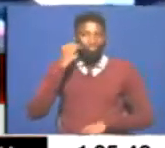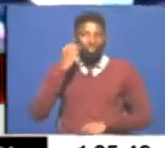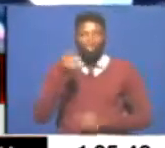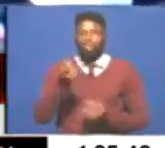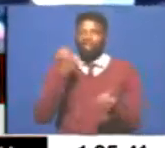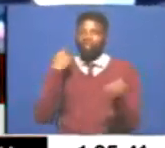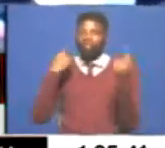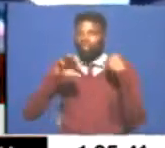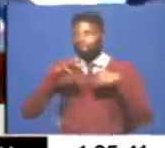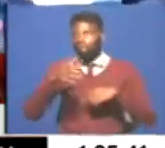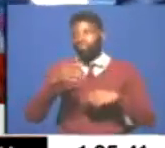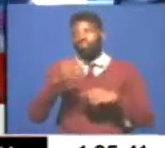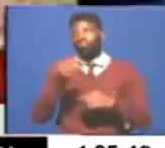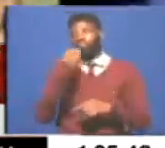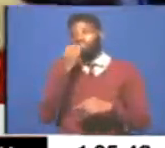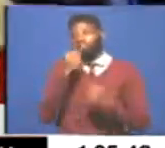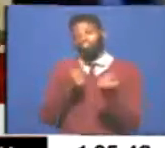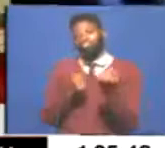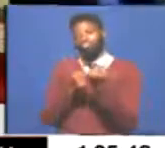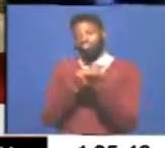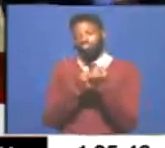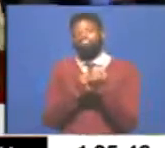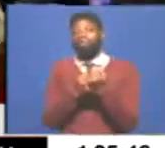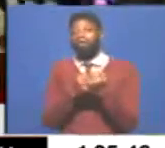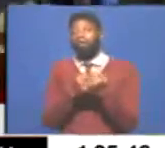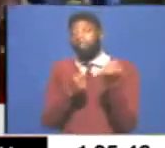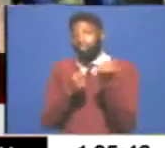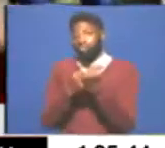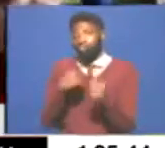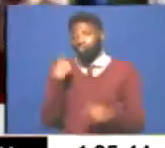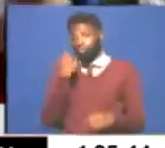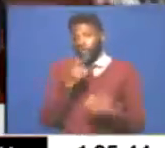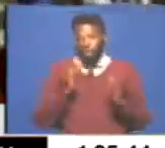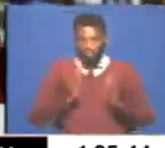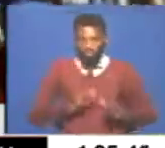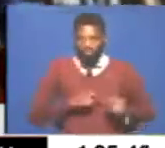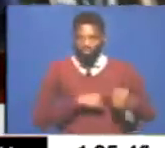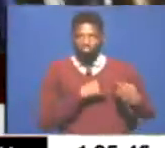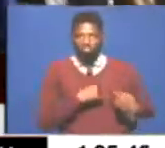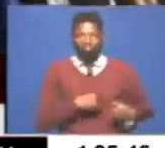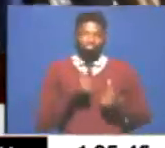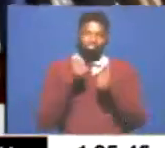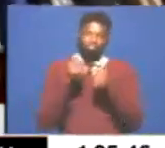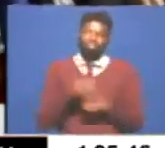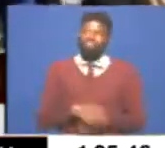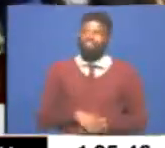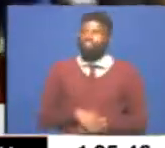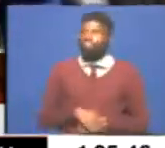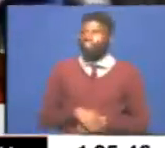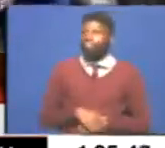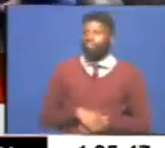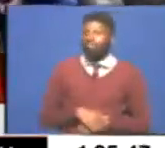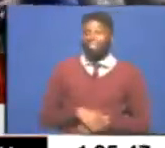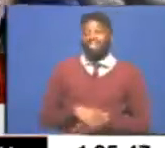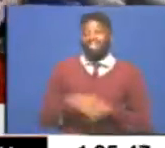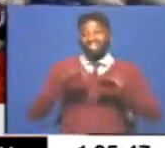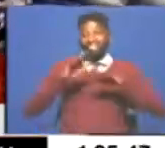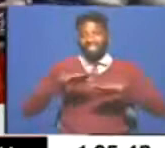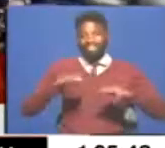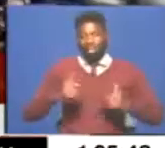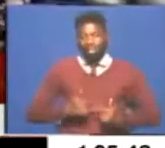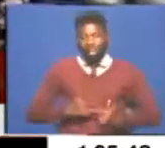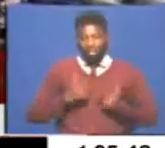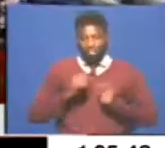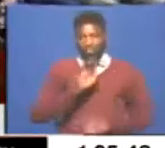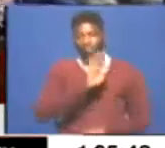thanks to the generosity of a well-wisher. The lives of these kids iko katika mikononi mwetu, na hawa watoto ni watoto